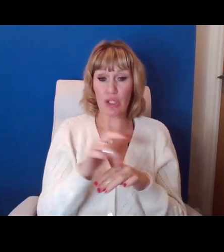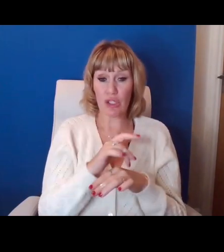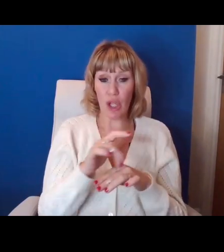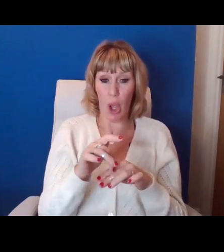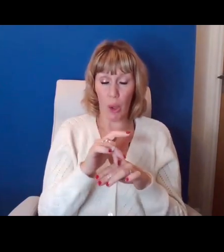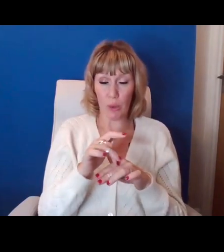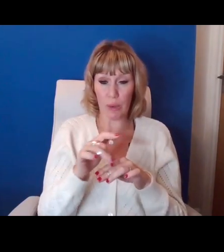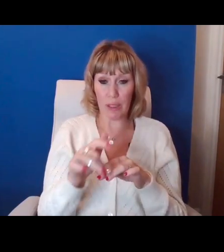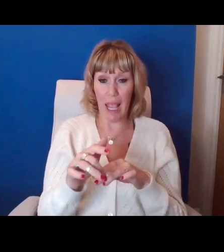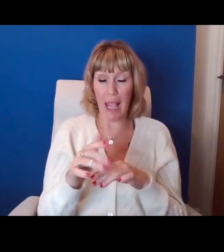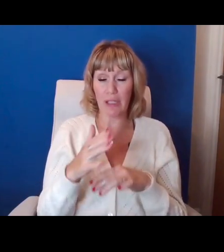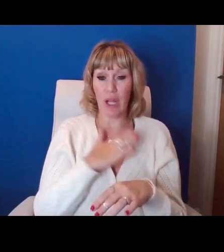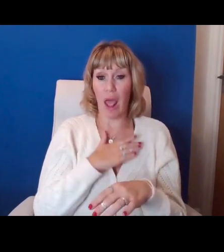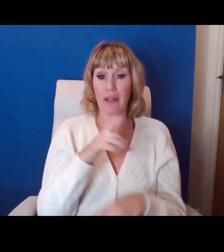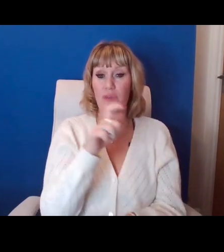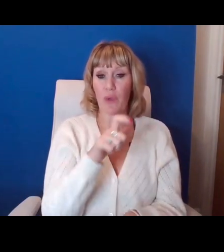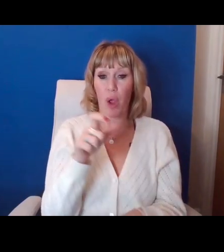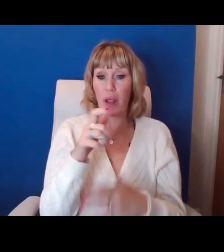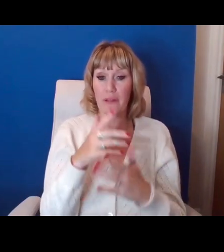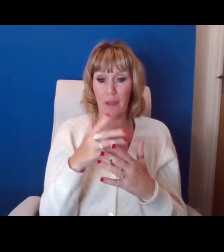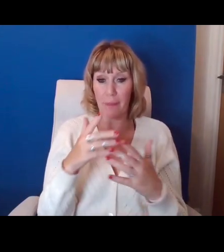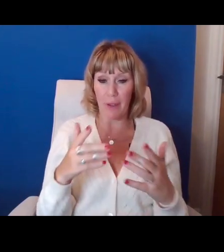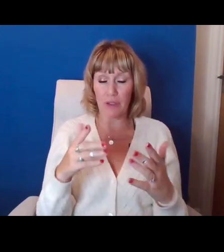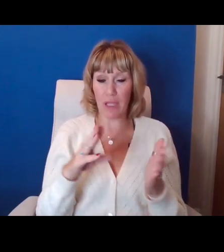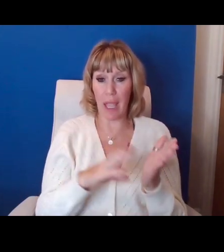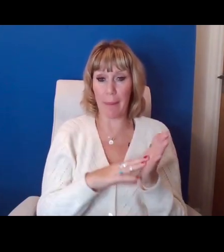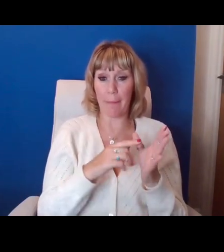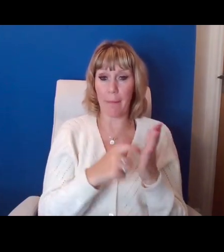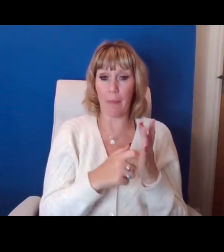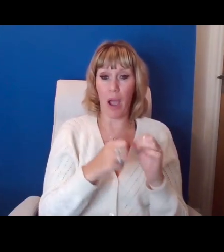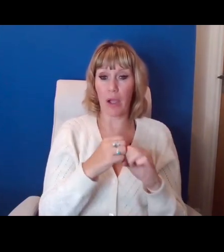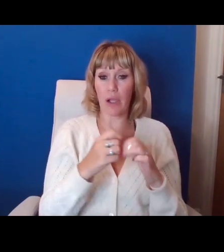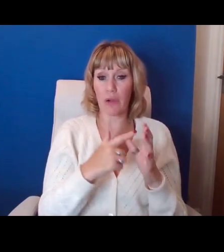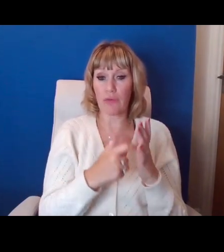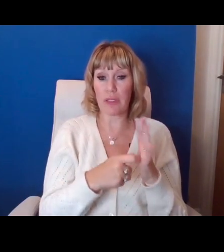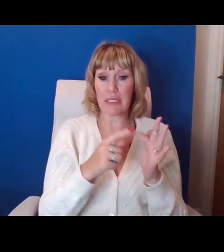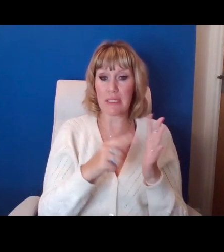and she likes the colours very much. And Margaret says, me too.